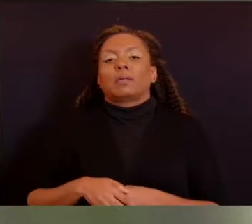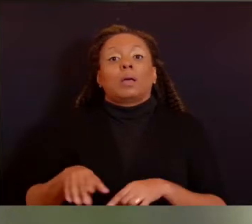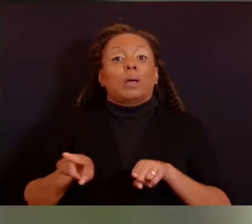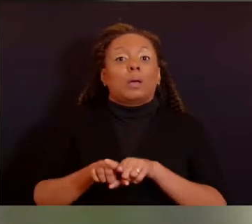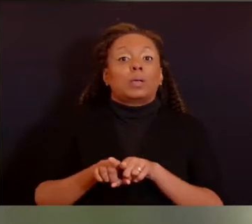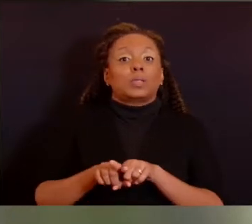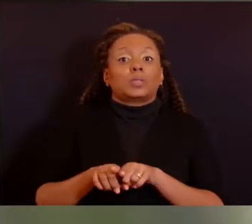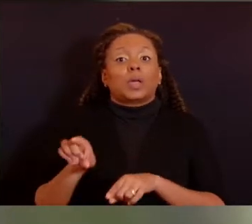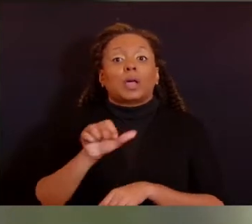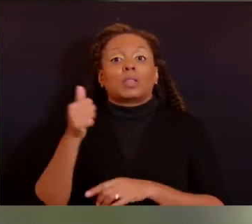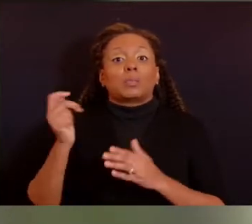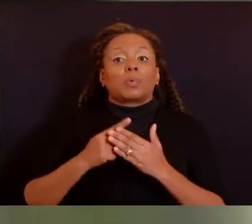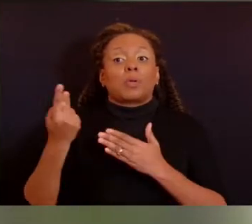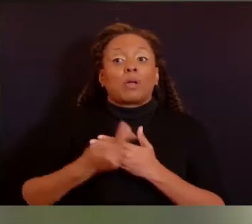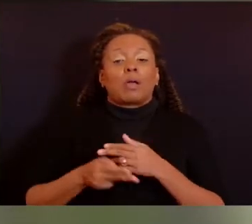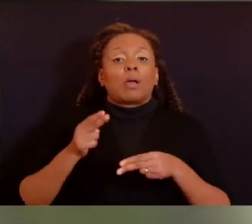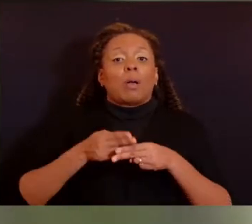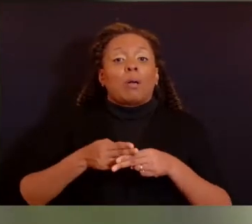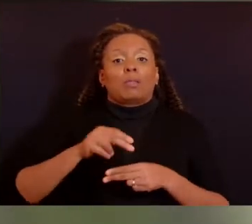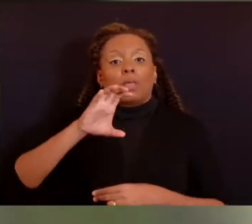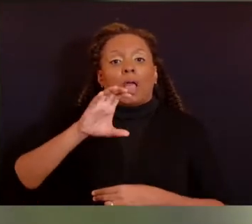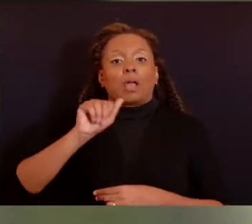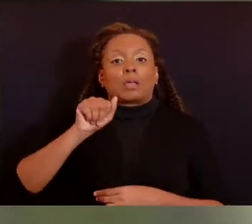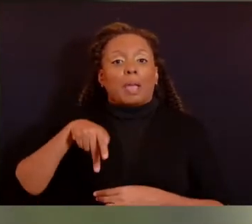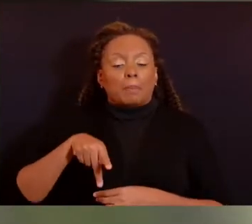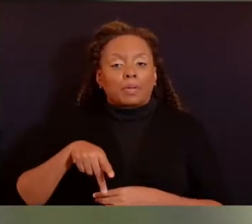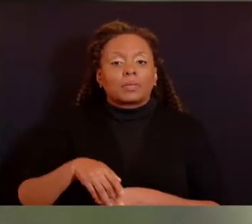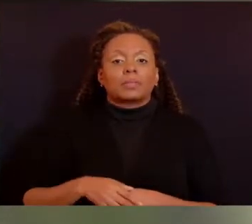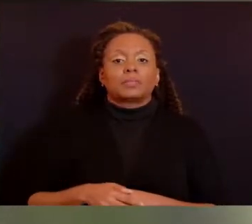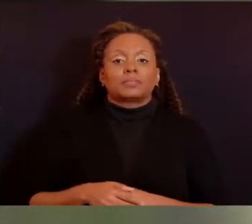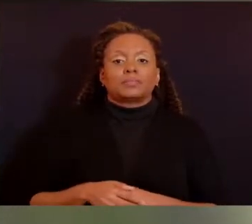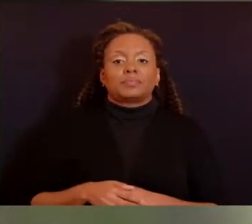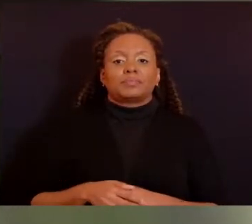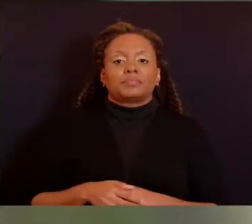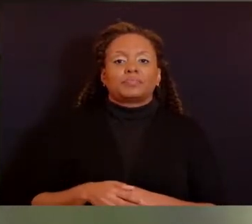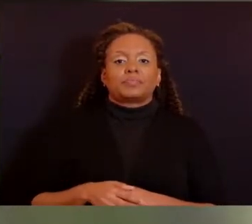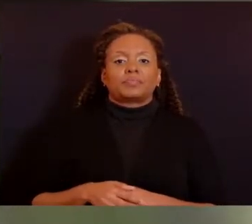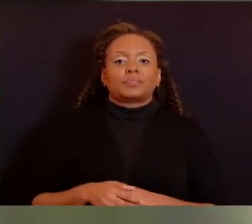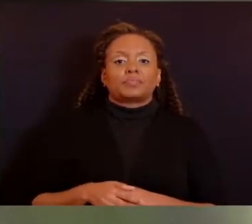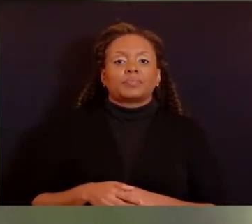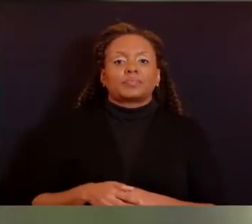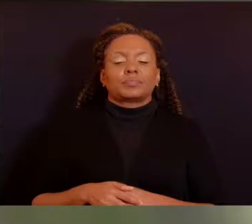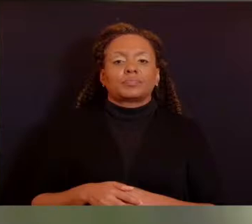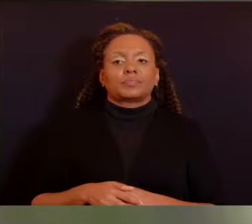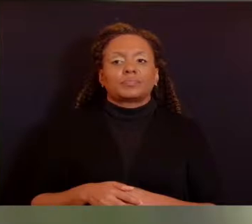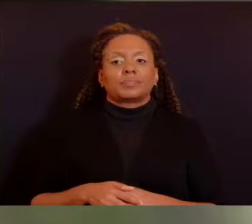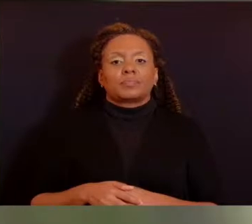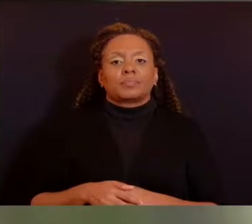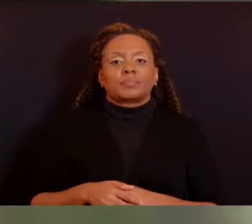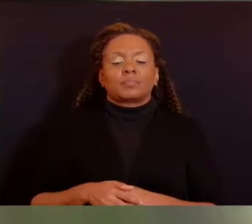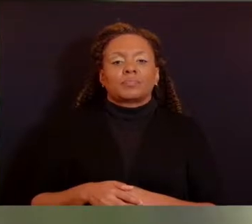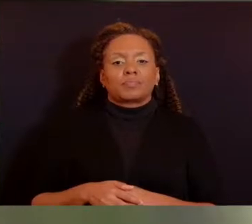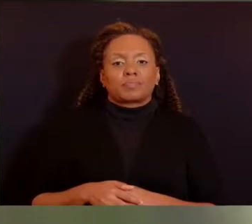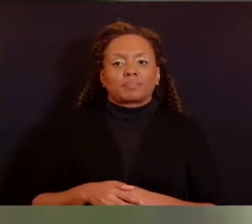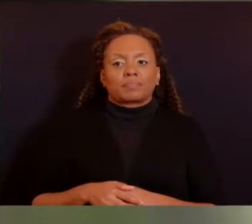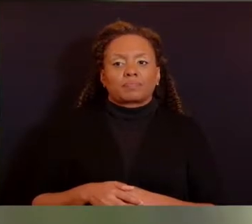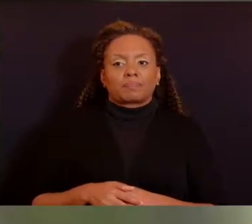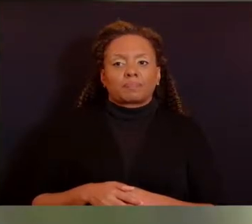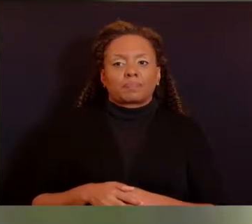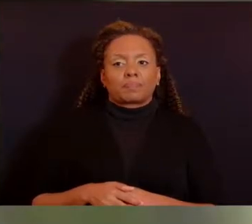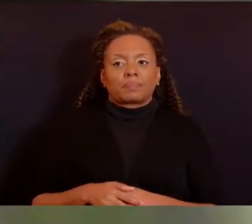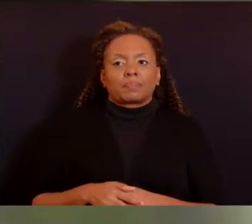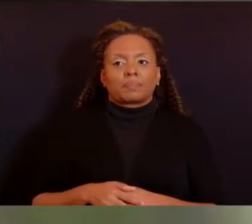out when the feature was just on our shores. But what's unprecedented here, what people love